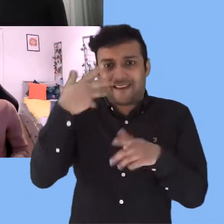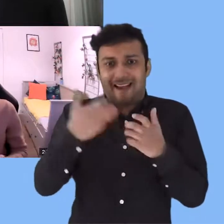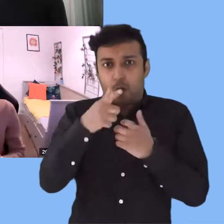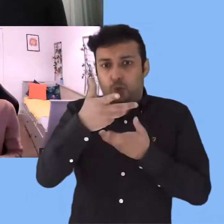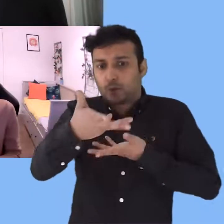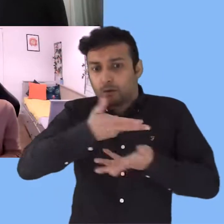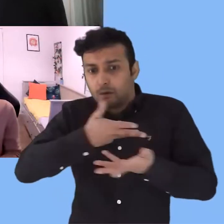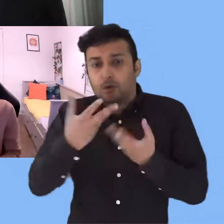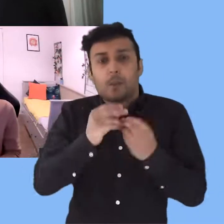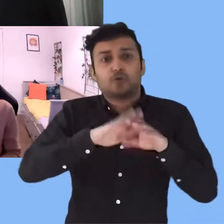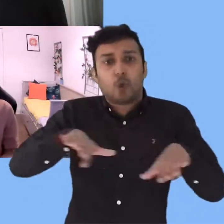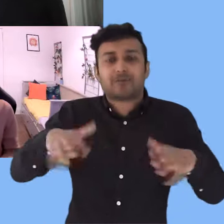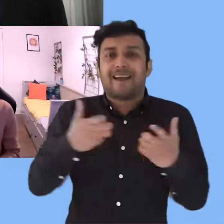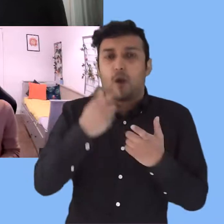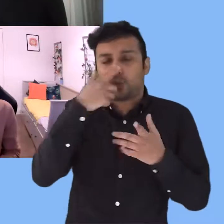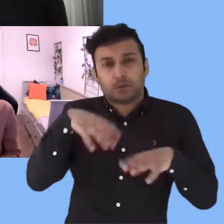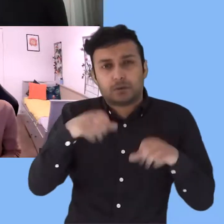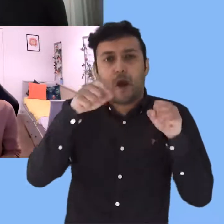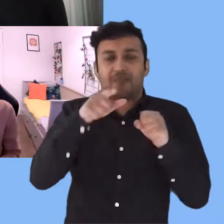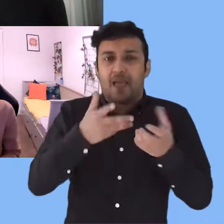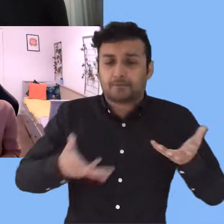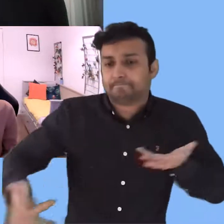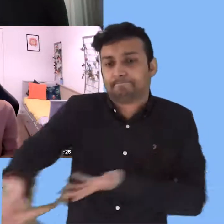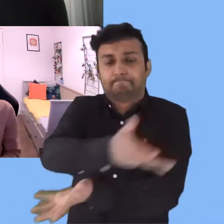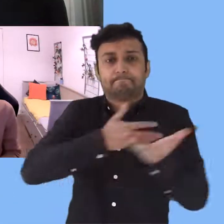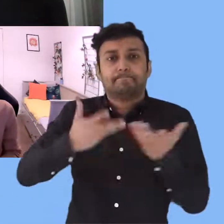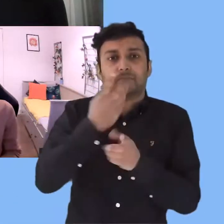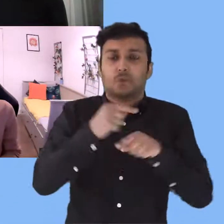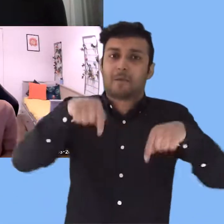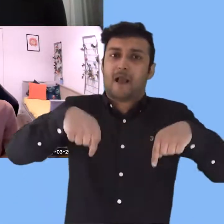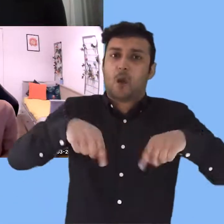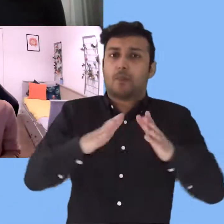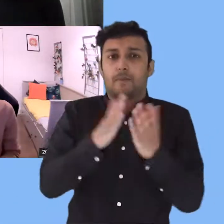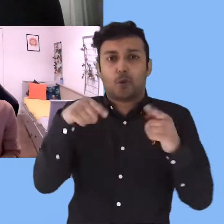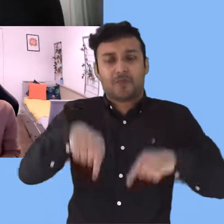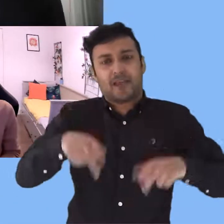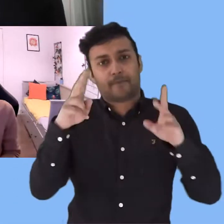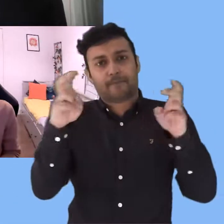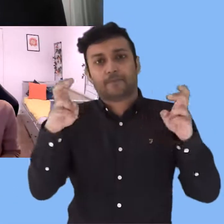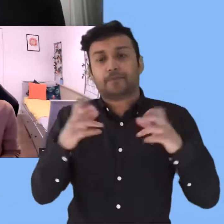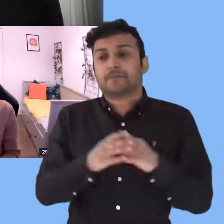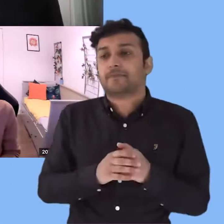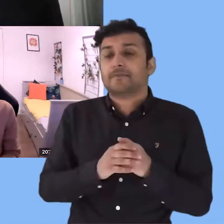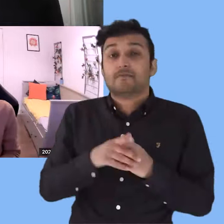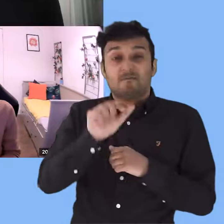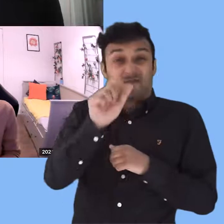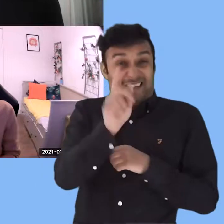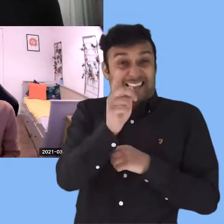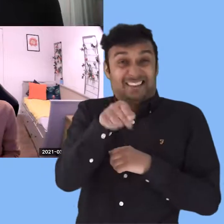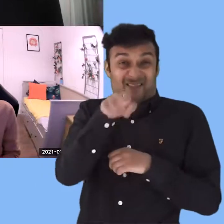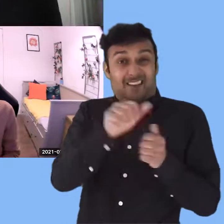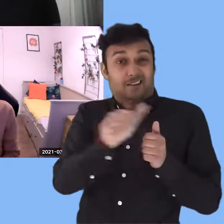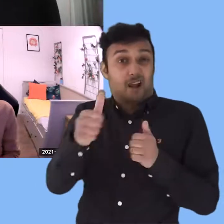conversation? So that's the thing, isn't it? That's the next part. And that's what we were saying, Shaddai. We can give people a list of books to get